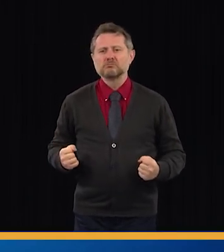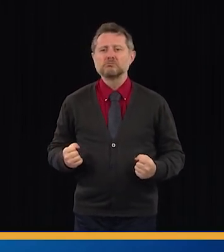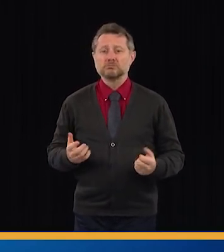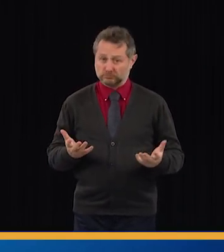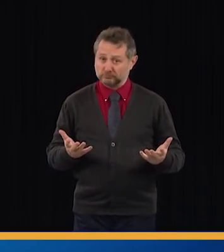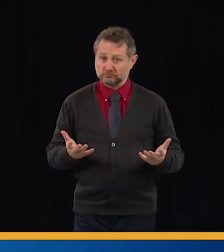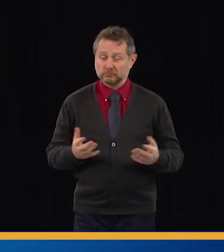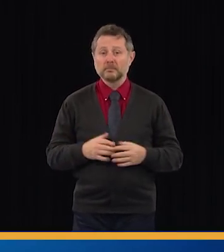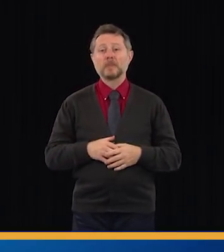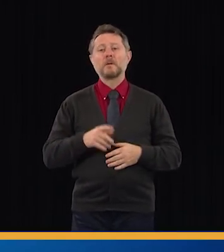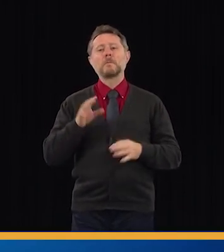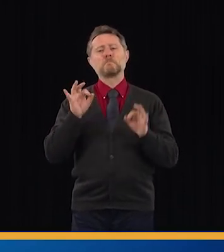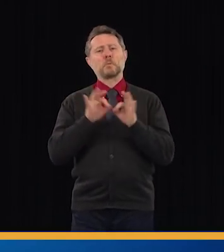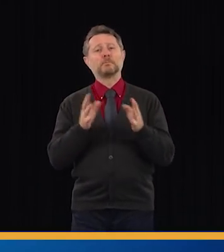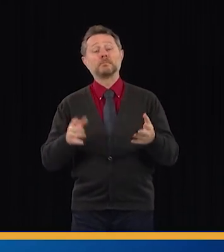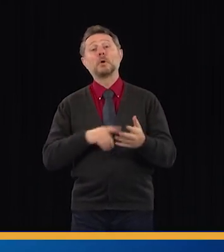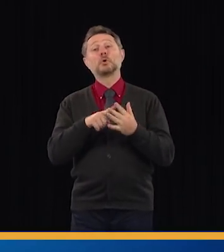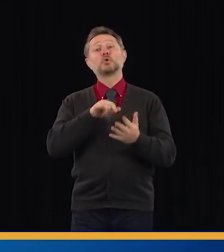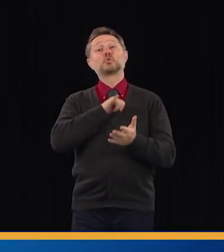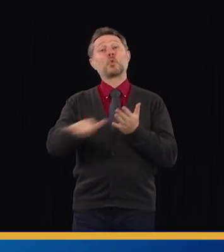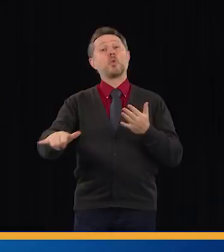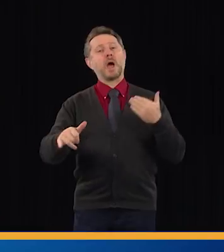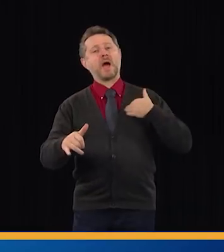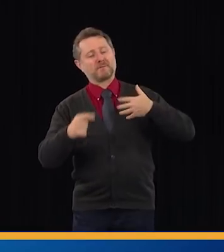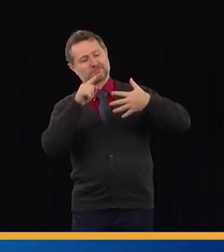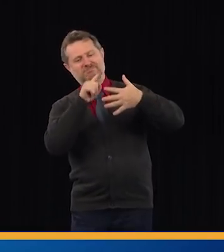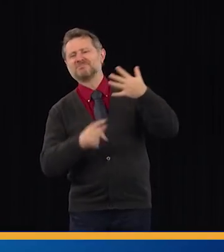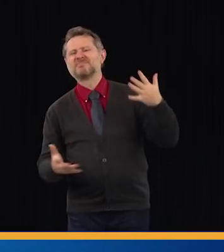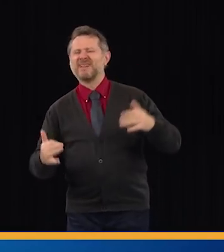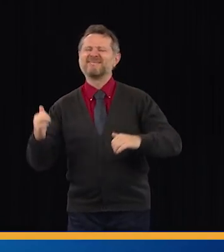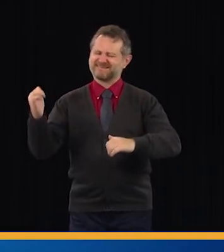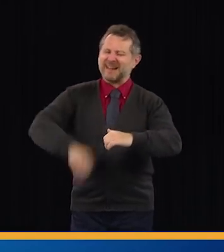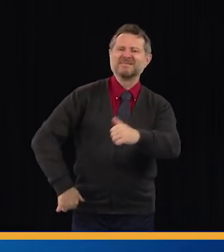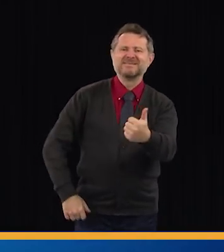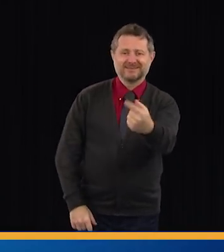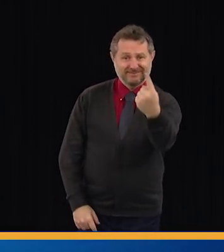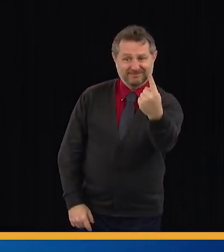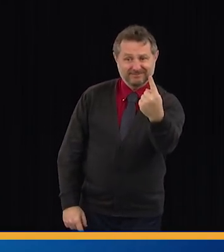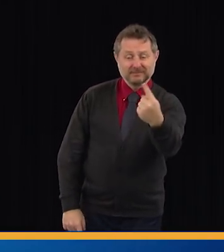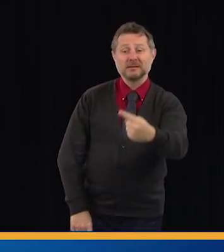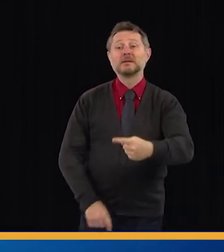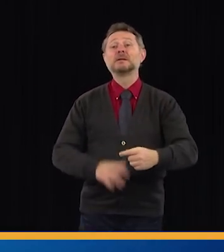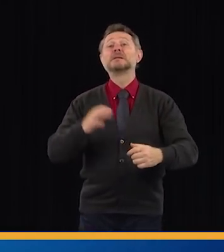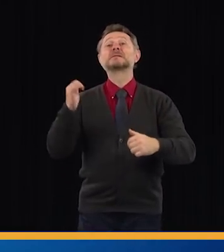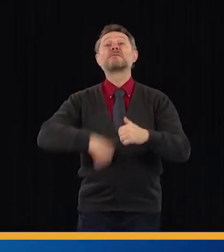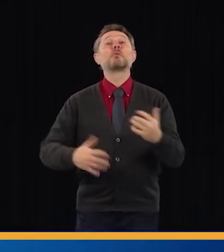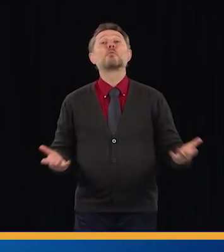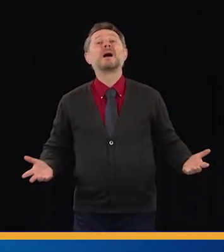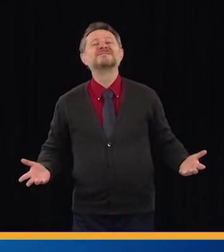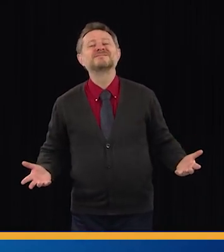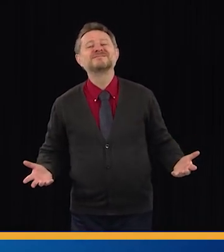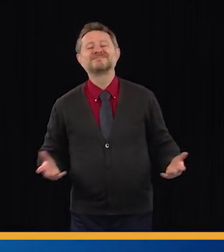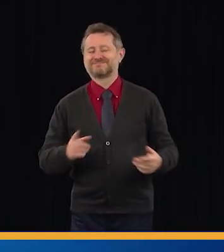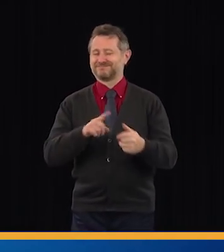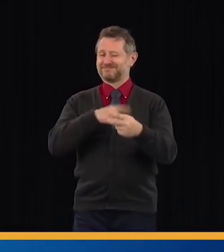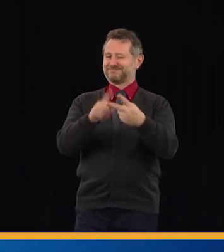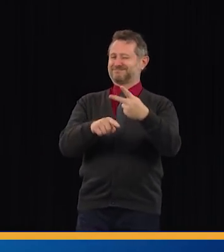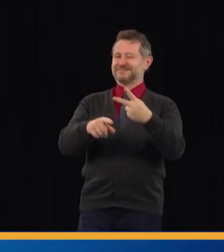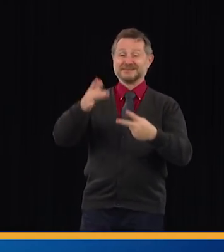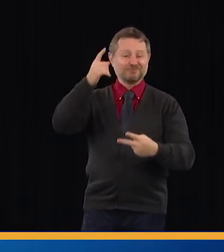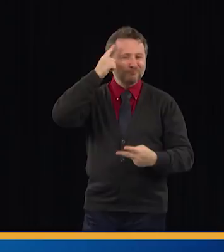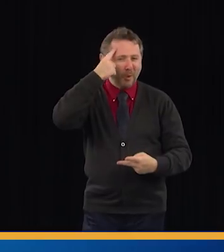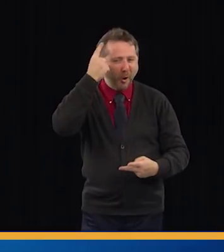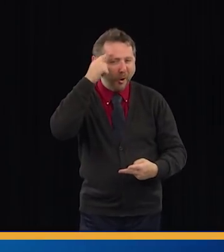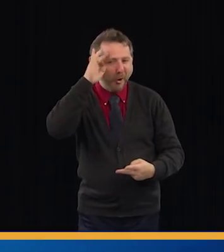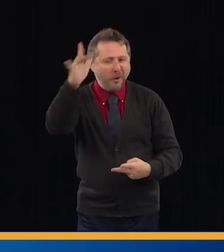do. And that's New York tough, but tough is more than just tough. Tough is smart